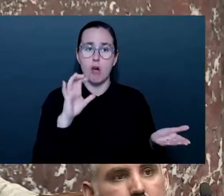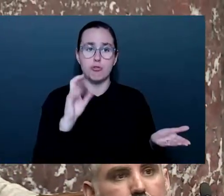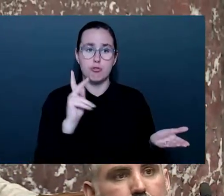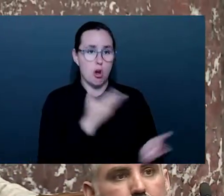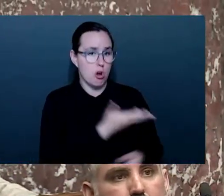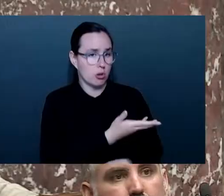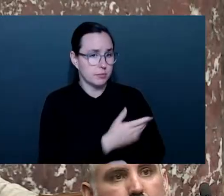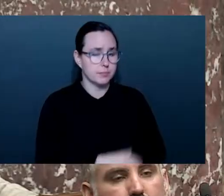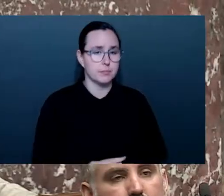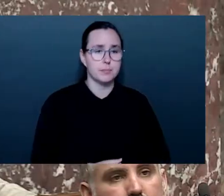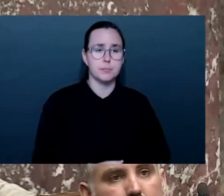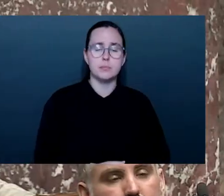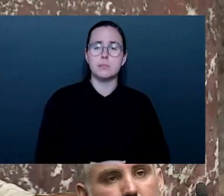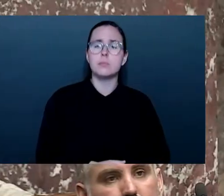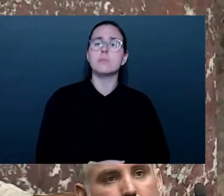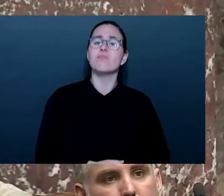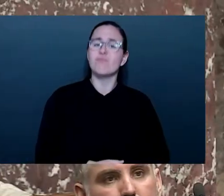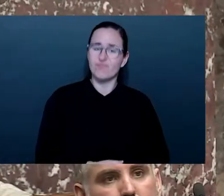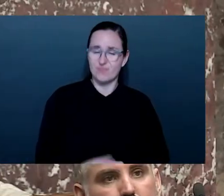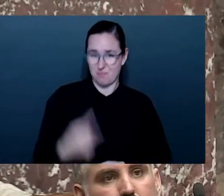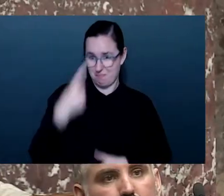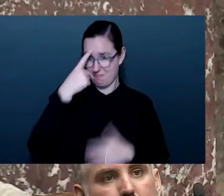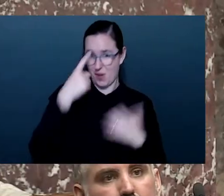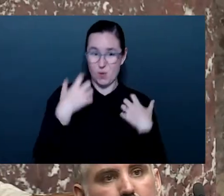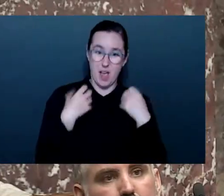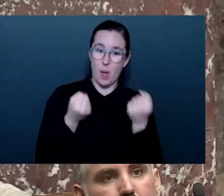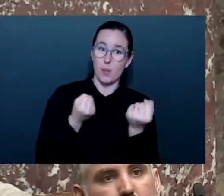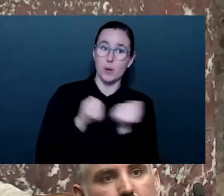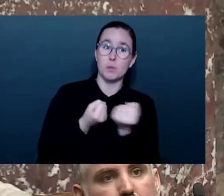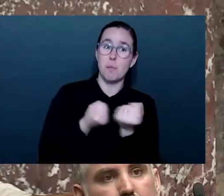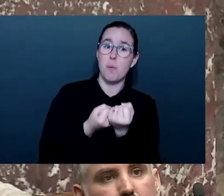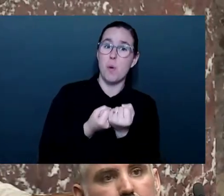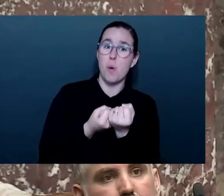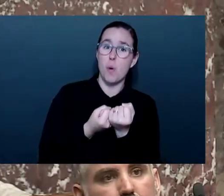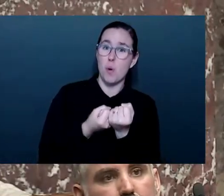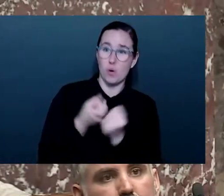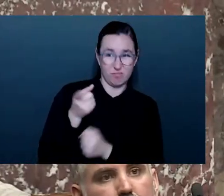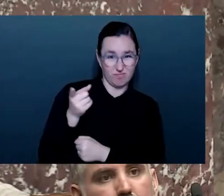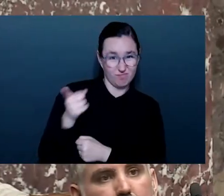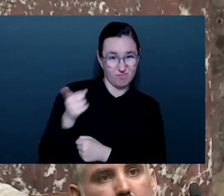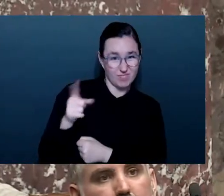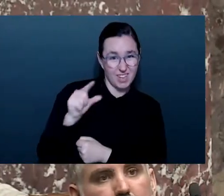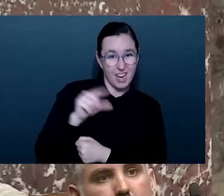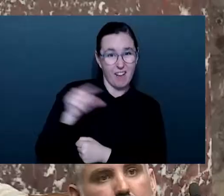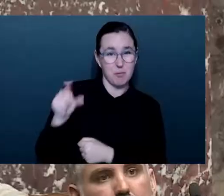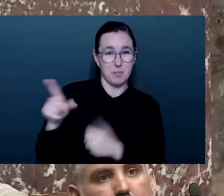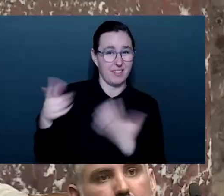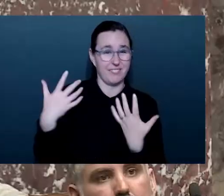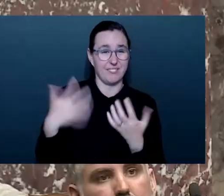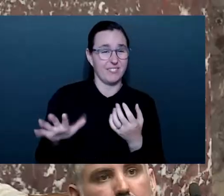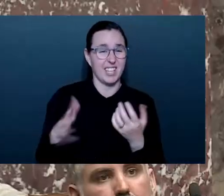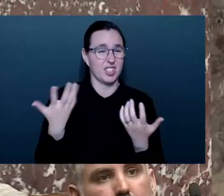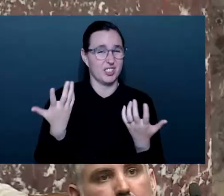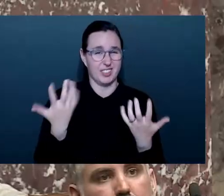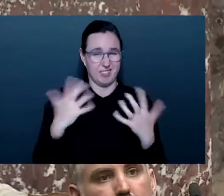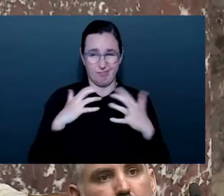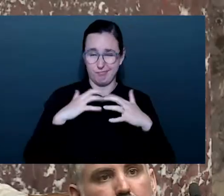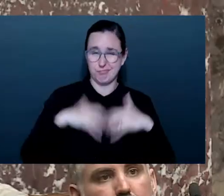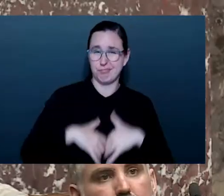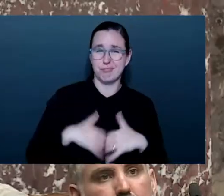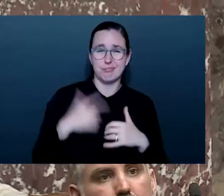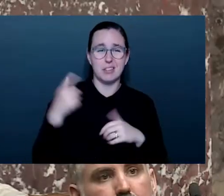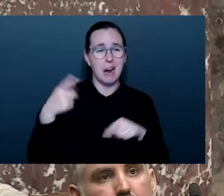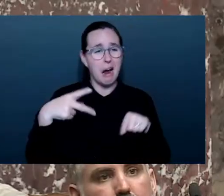made a decision to cut programs that are proven to work. It is true, they cut saplings. I asked the minister directly